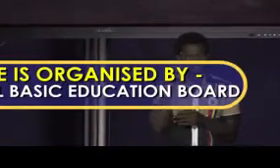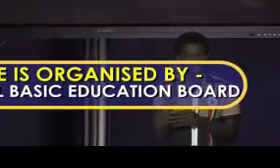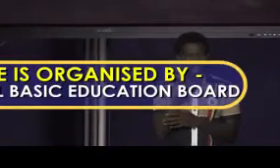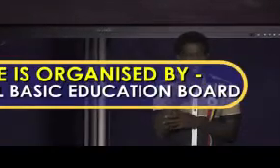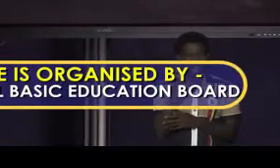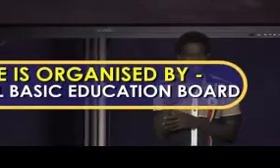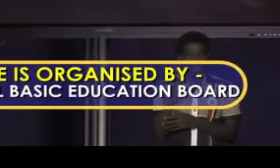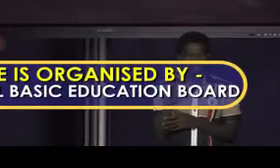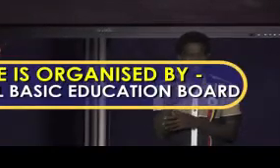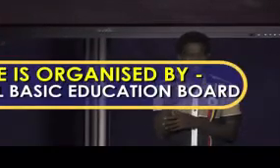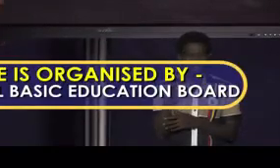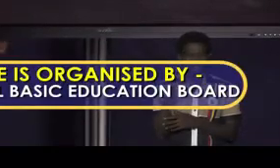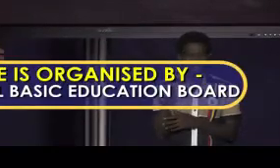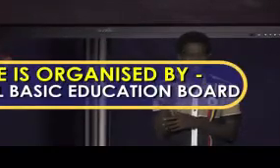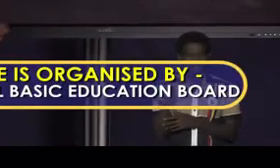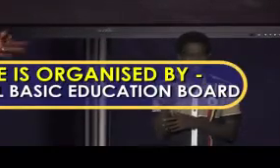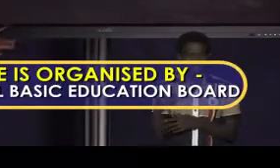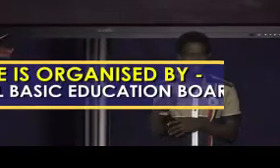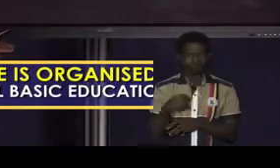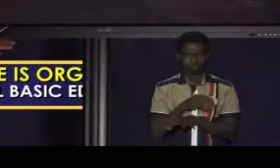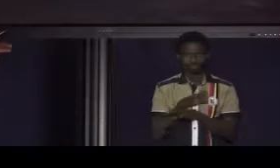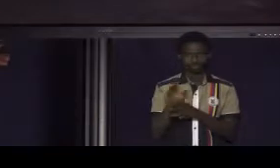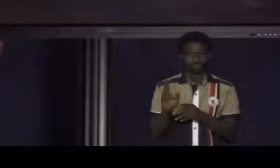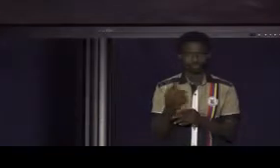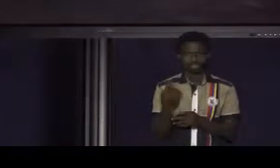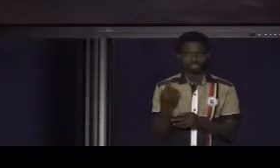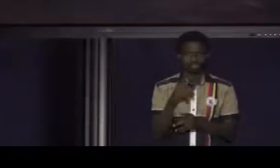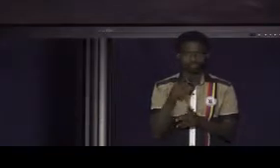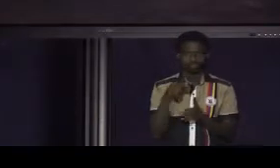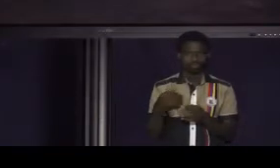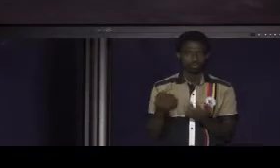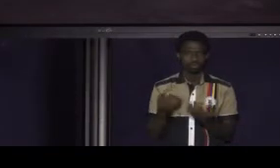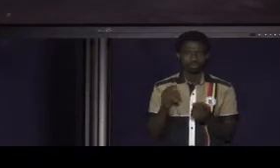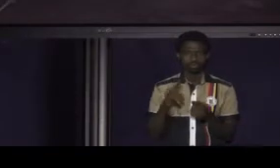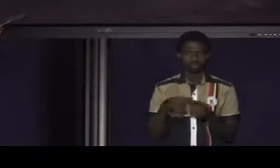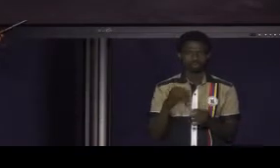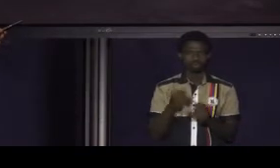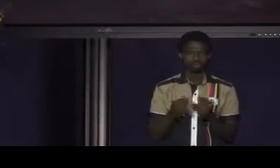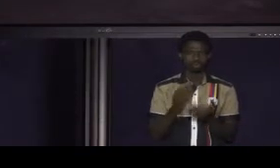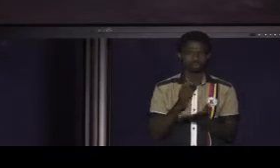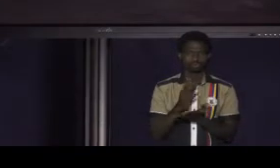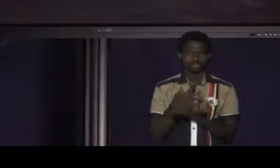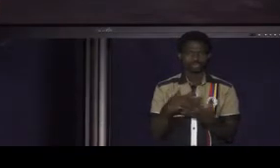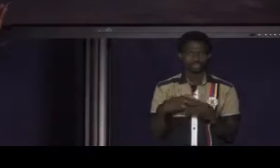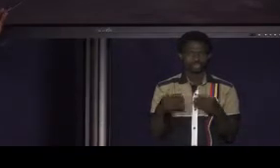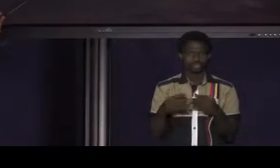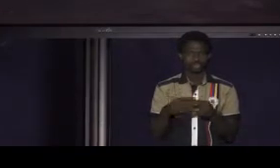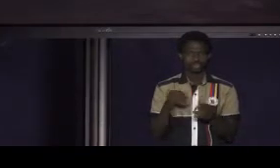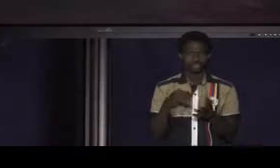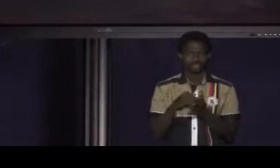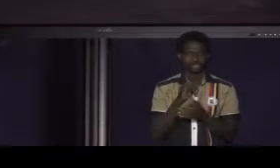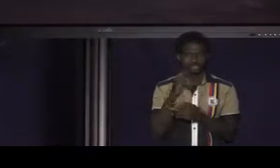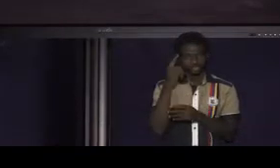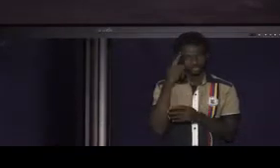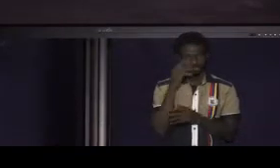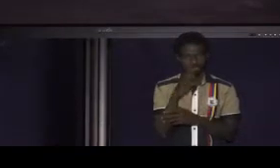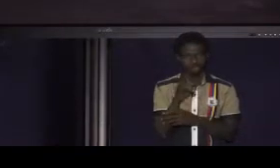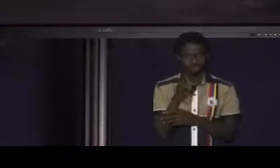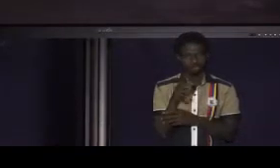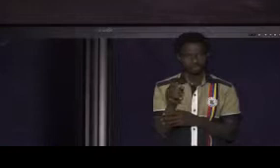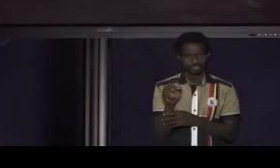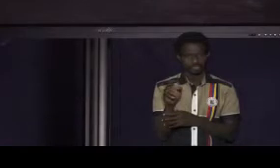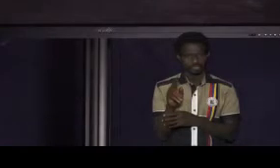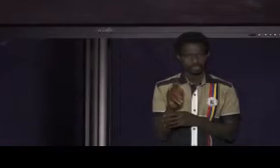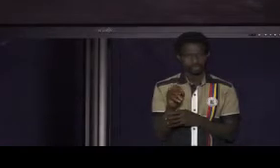abbreviations. We don't use it alone for when we want to end a sentence, but we also use it for in abbreviations.